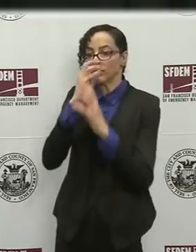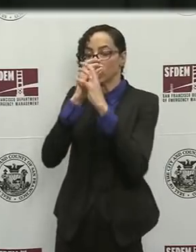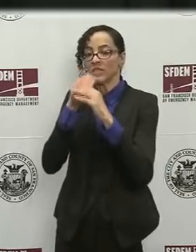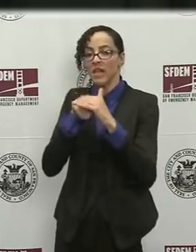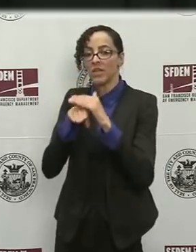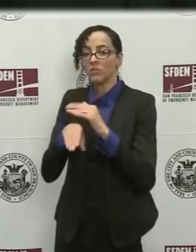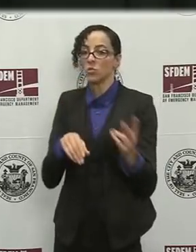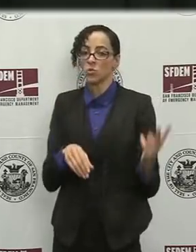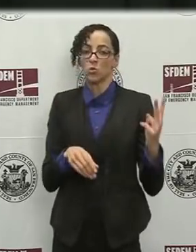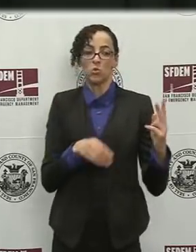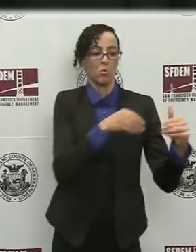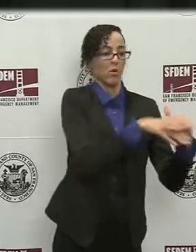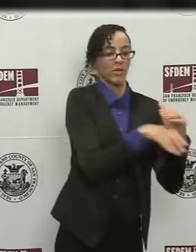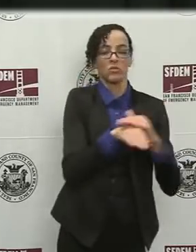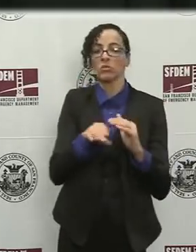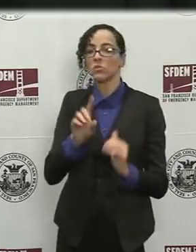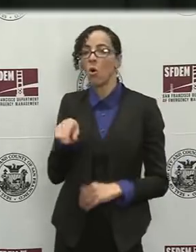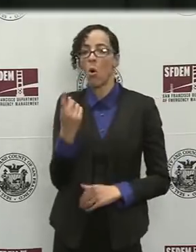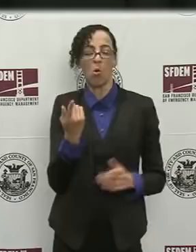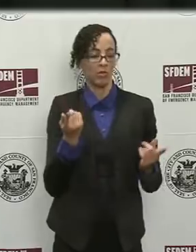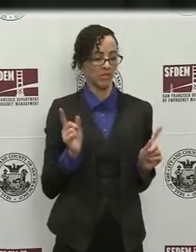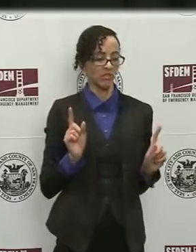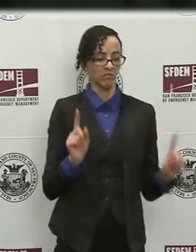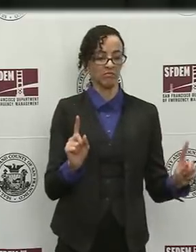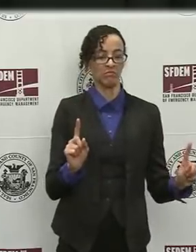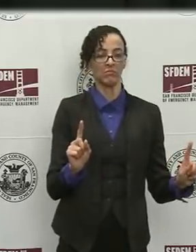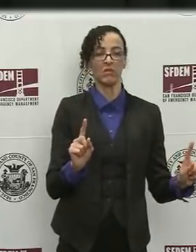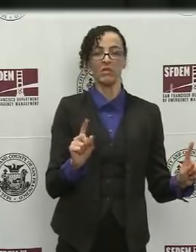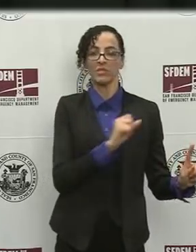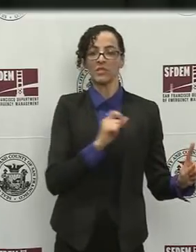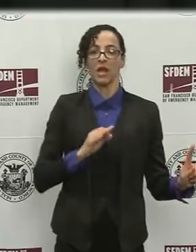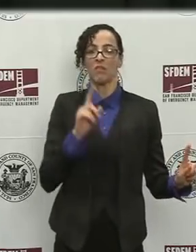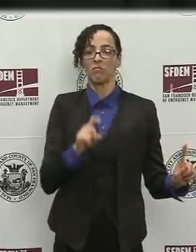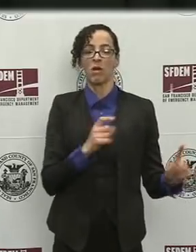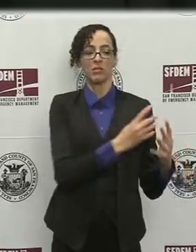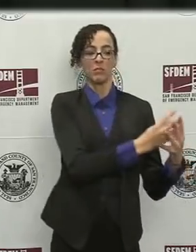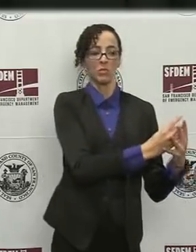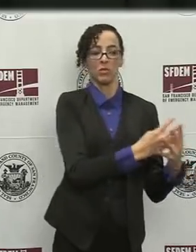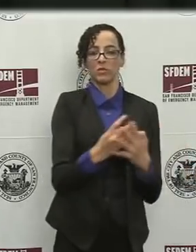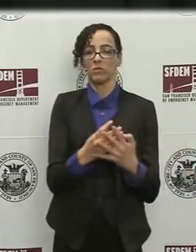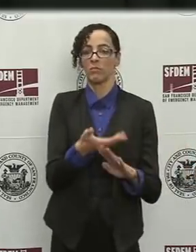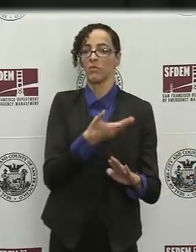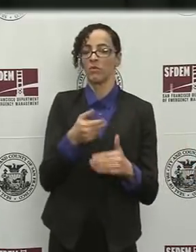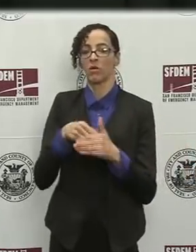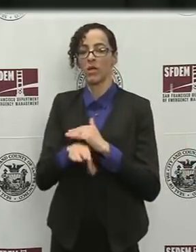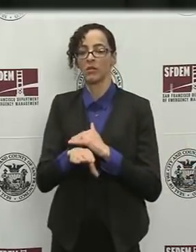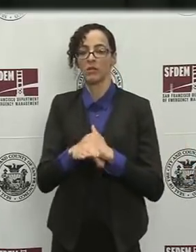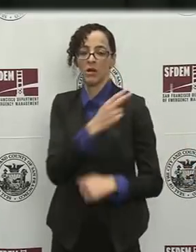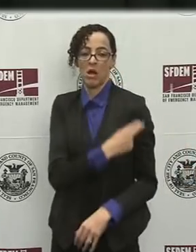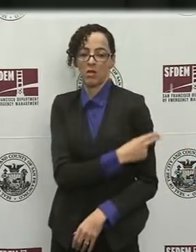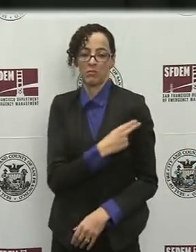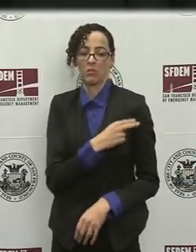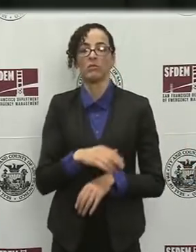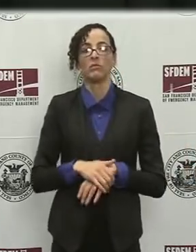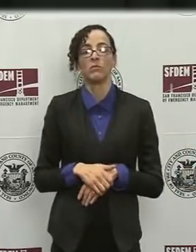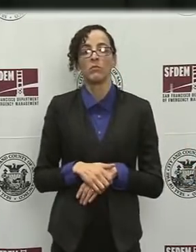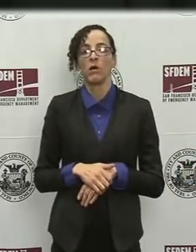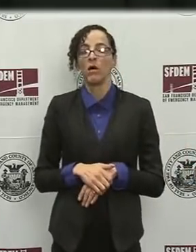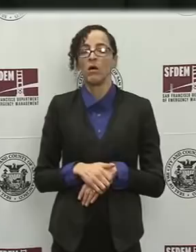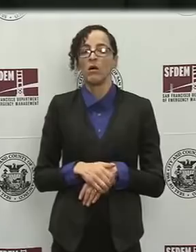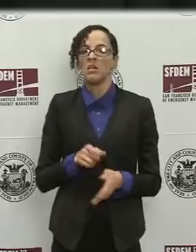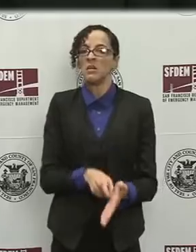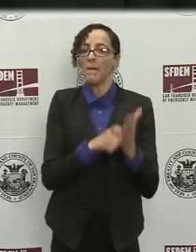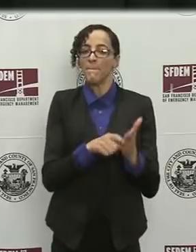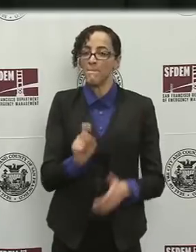staff is screened upon entering the hospital. There is mandatory masking for all staff, and